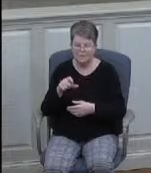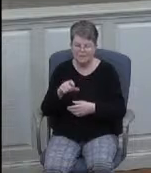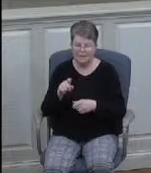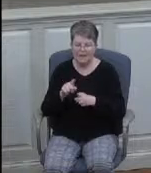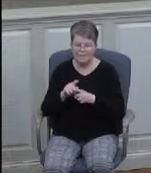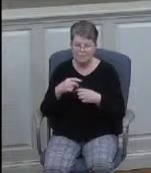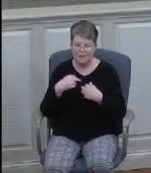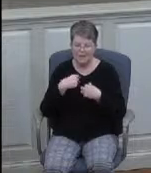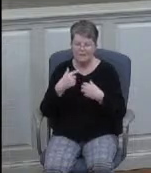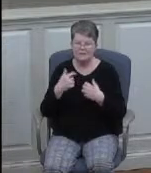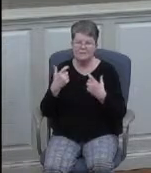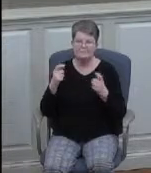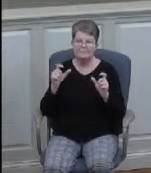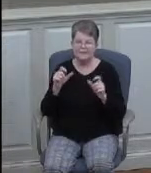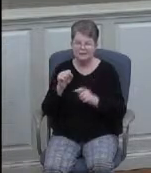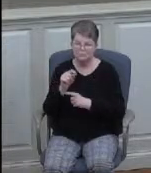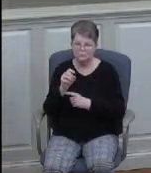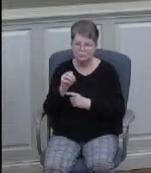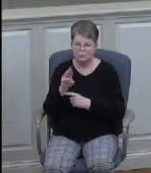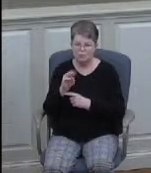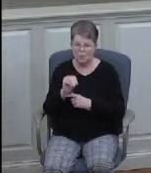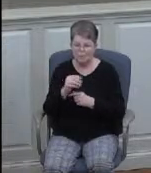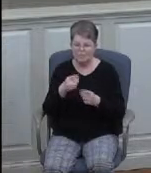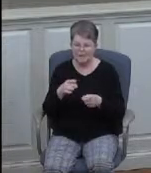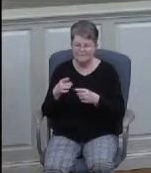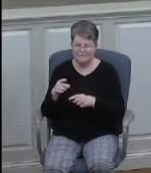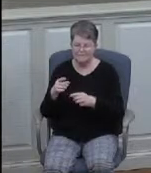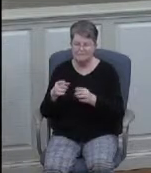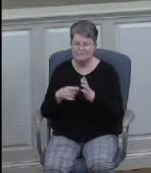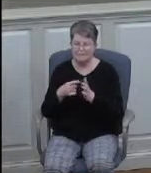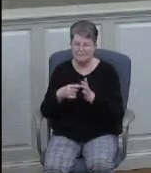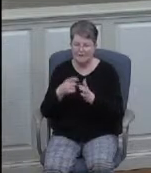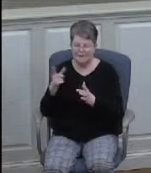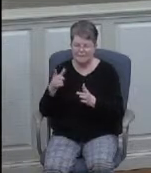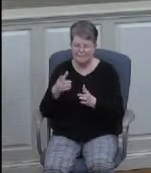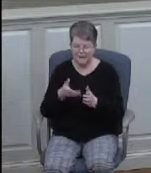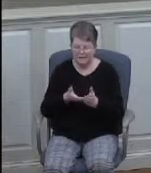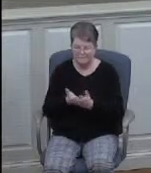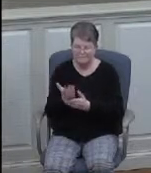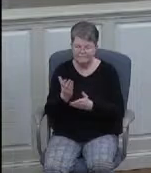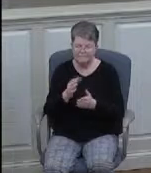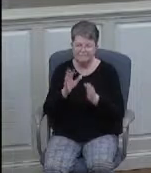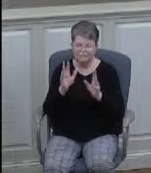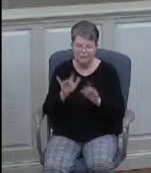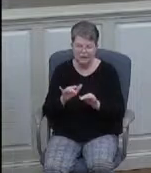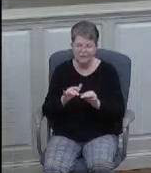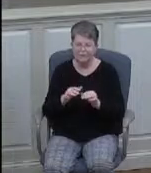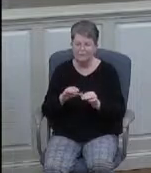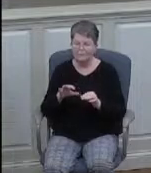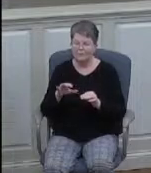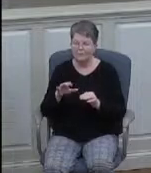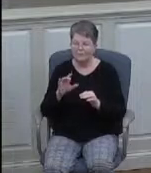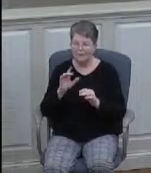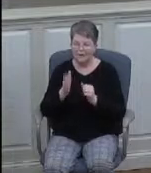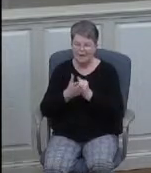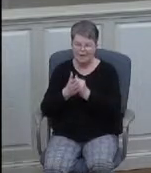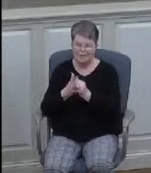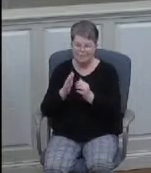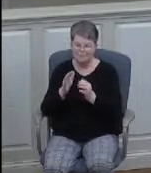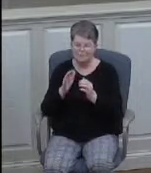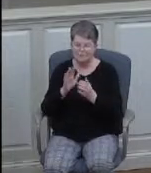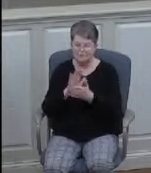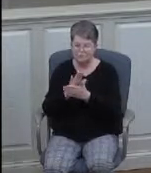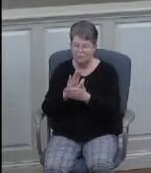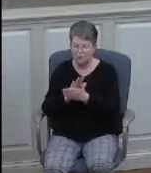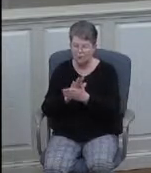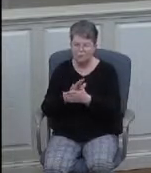had these major storm events. Sometimes they've picked up snow, they've helped the schools, they've went out with their equipment, cleaned Corporate Drive one time